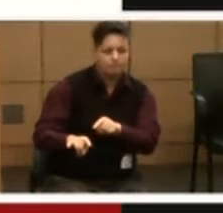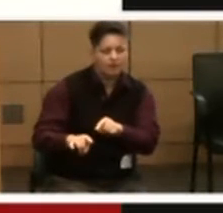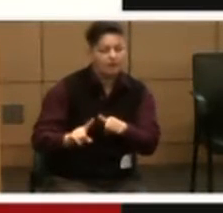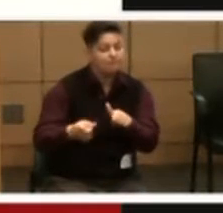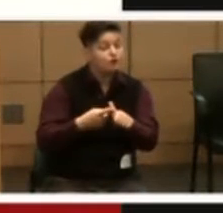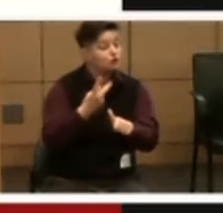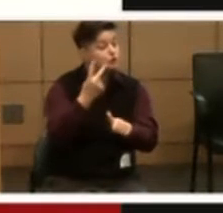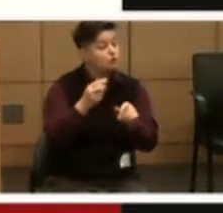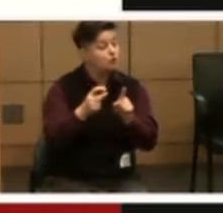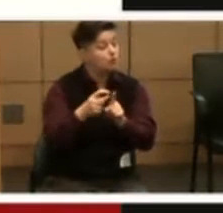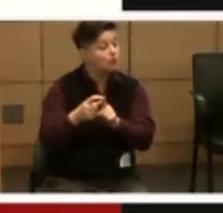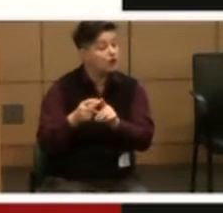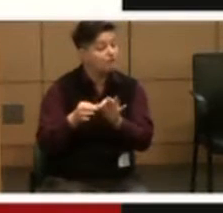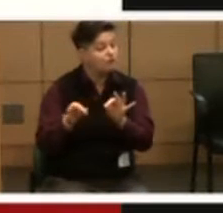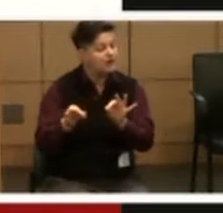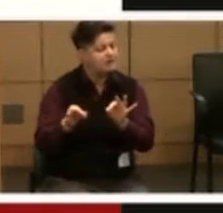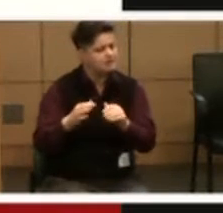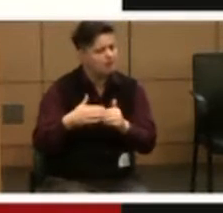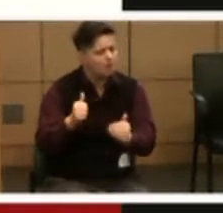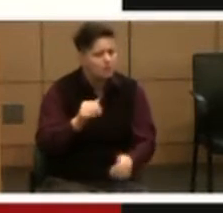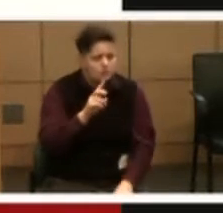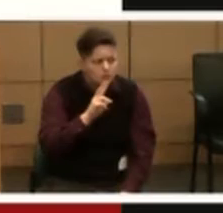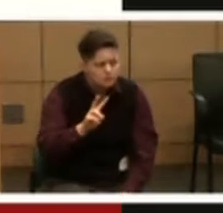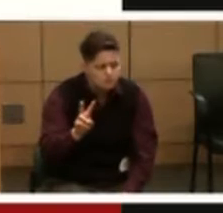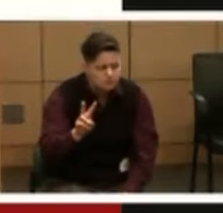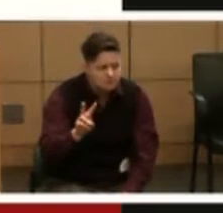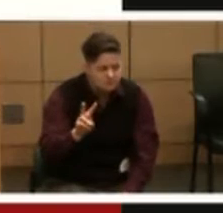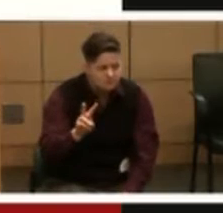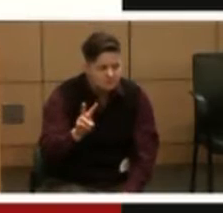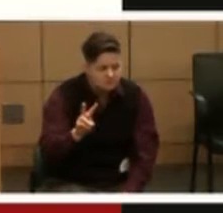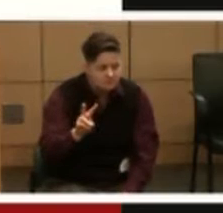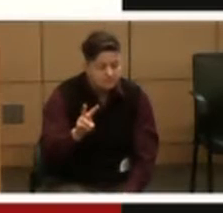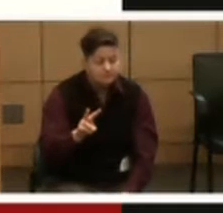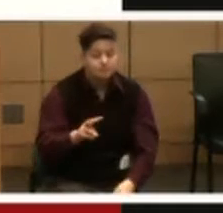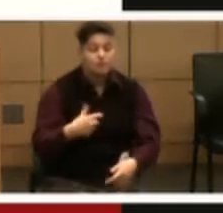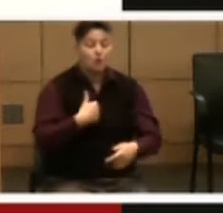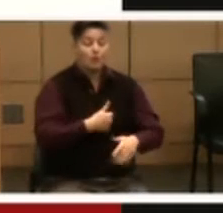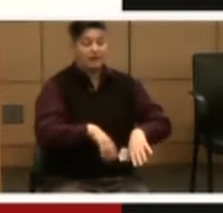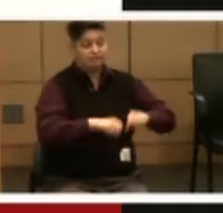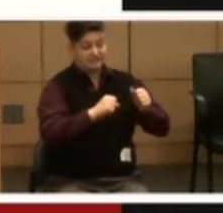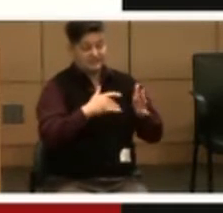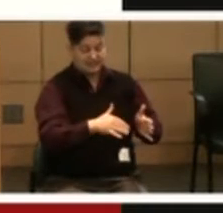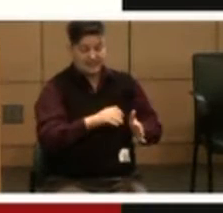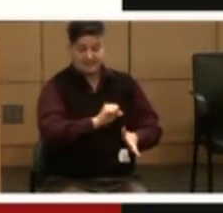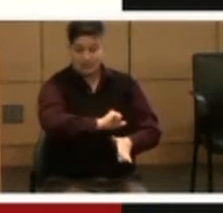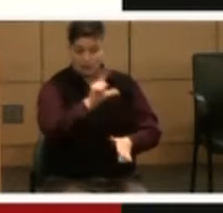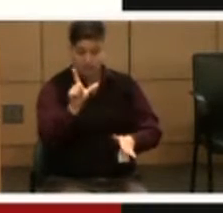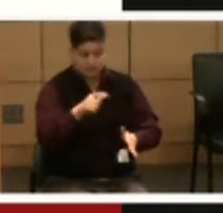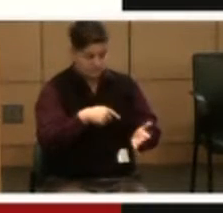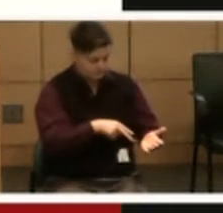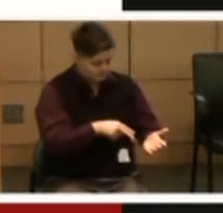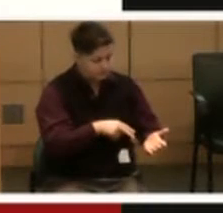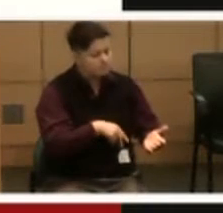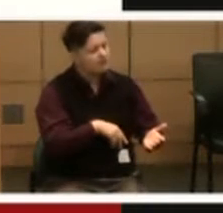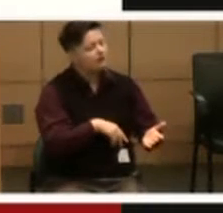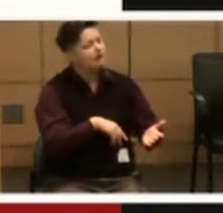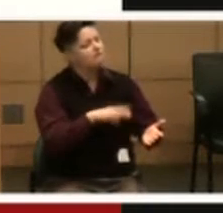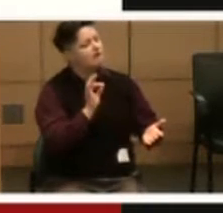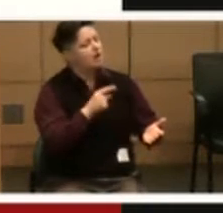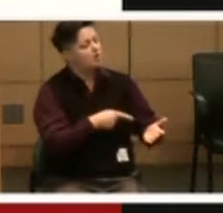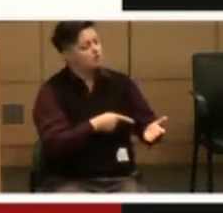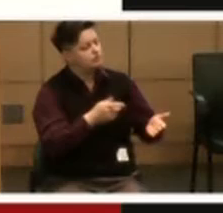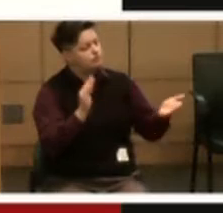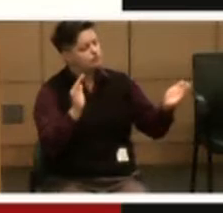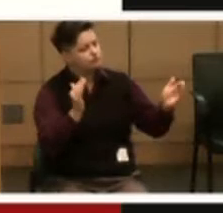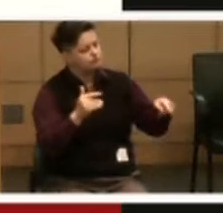two-word phrase at almost 2 years of age. In the study that we did in St. Louis, we found that if we compared